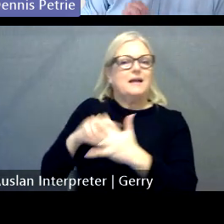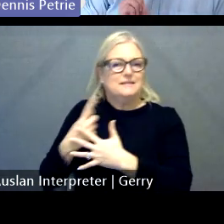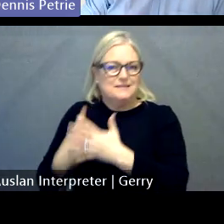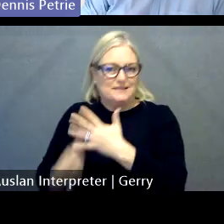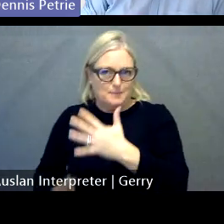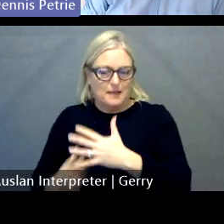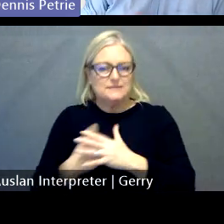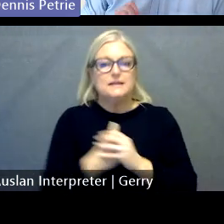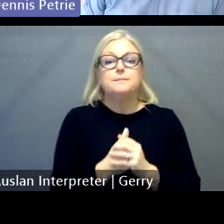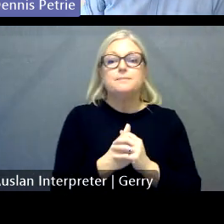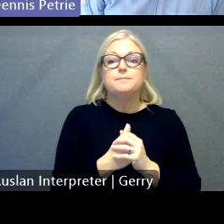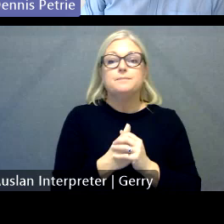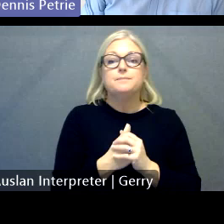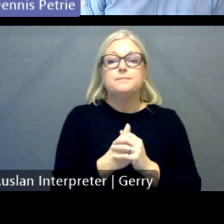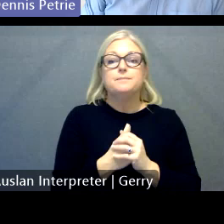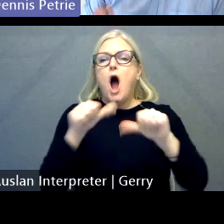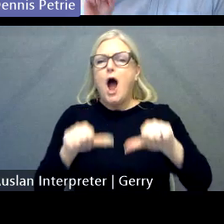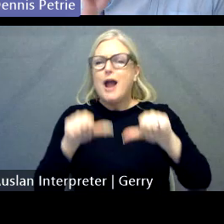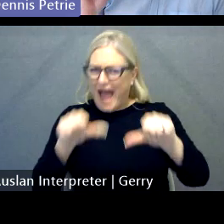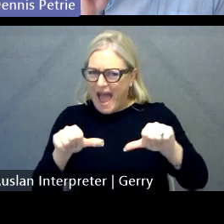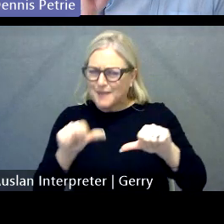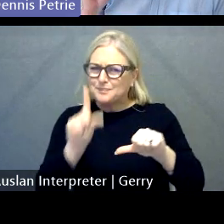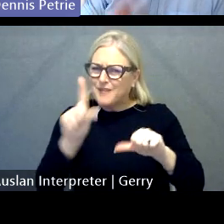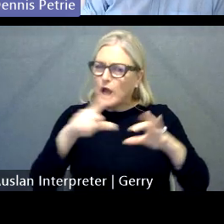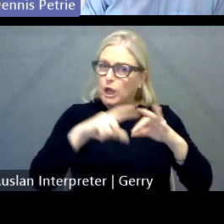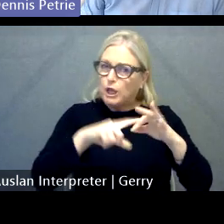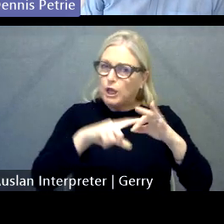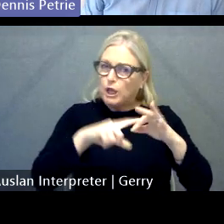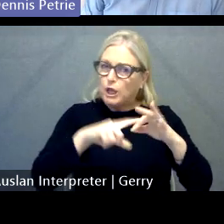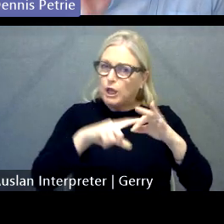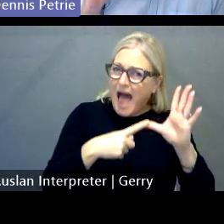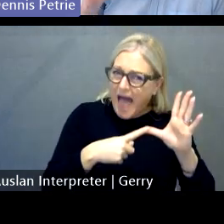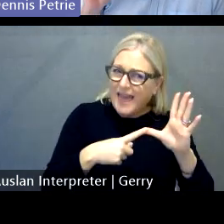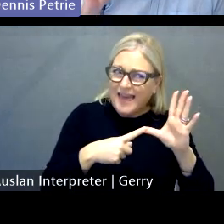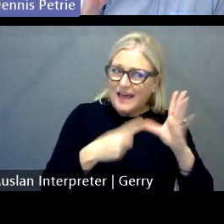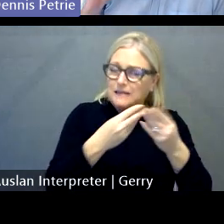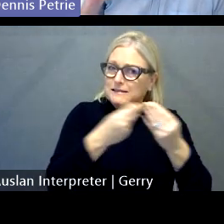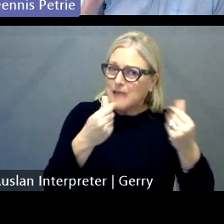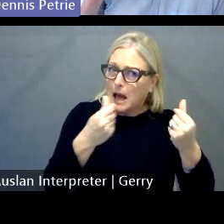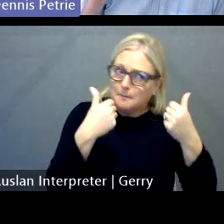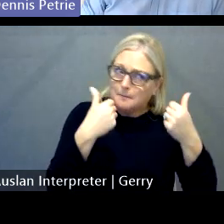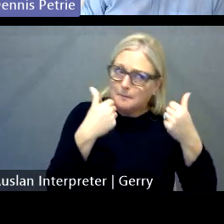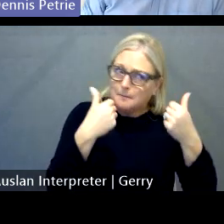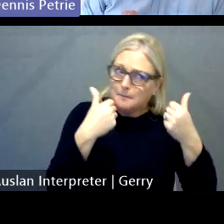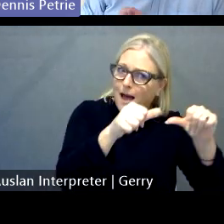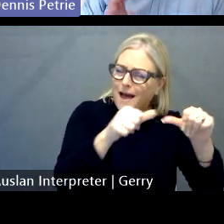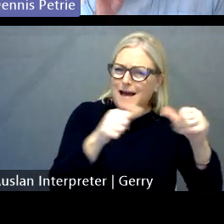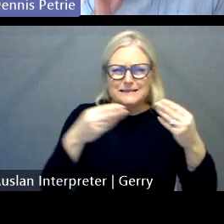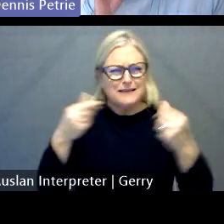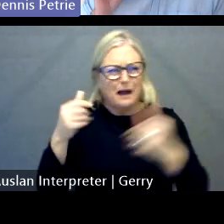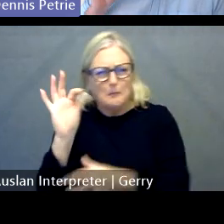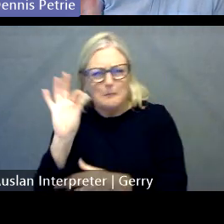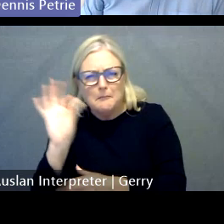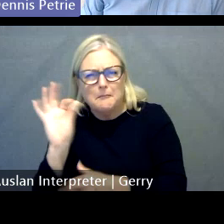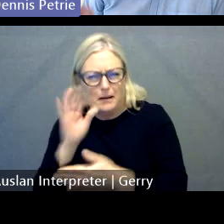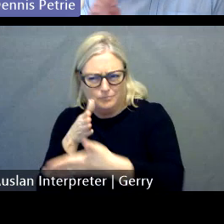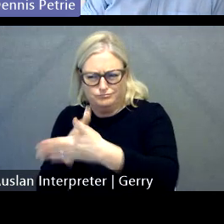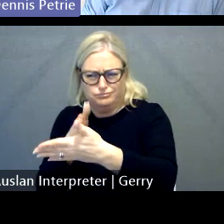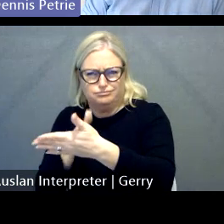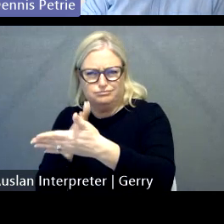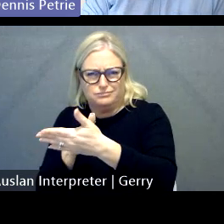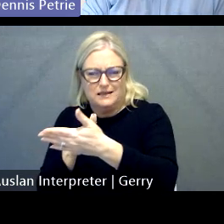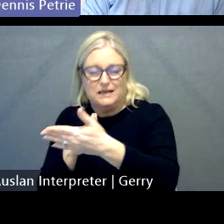Q&A is working for some people, but not for other people. And the chat's working for some people. So make sure you put your questions into either the